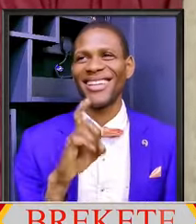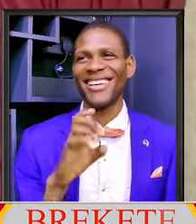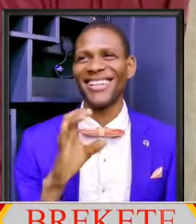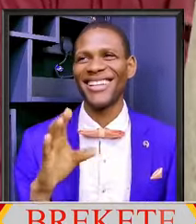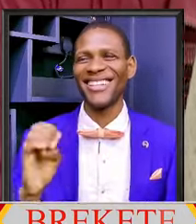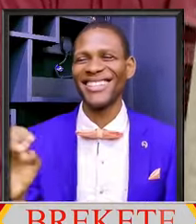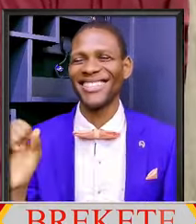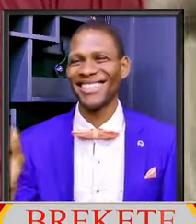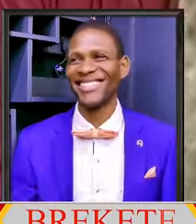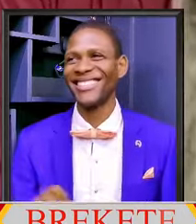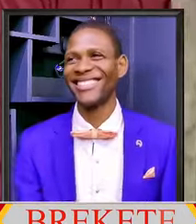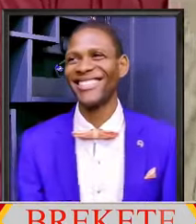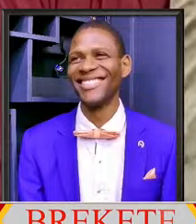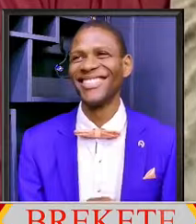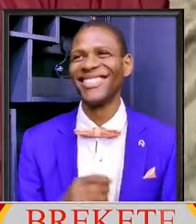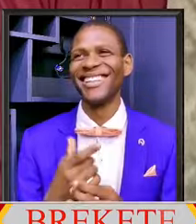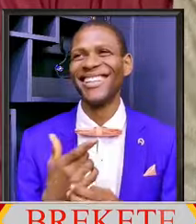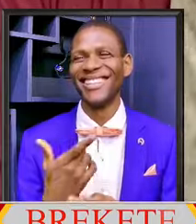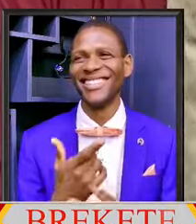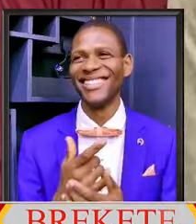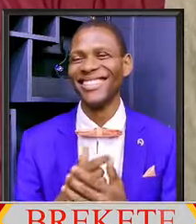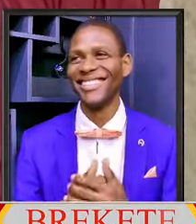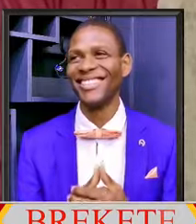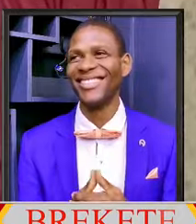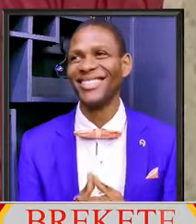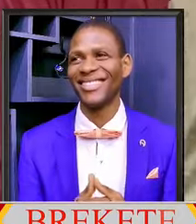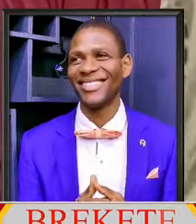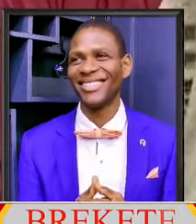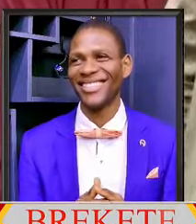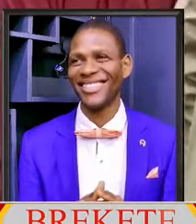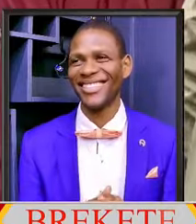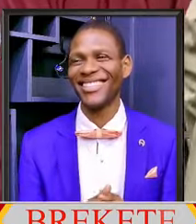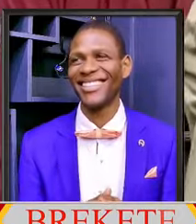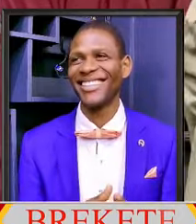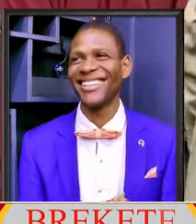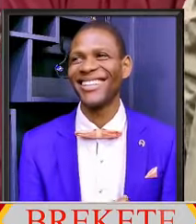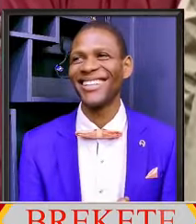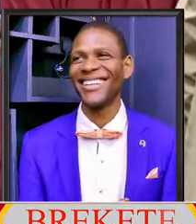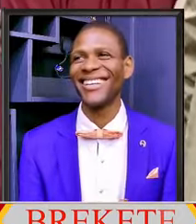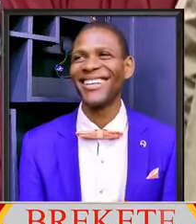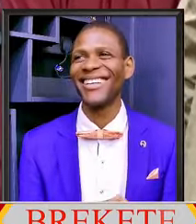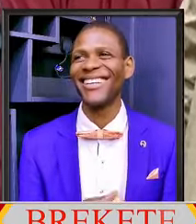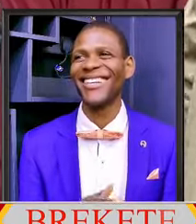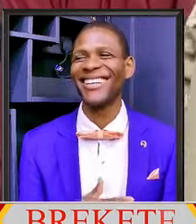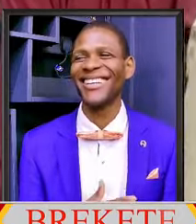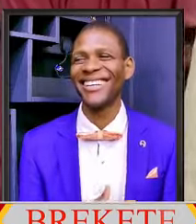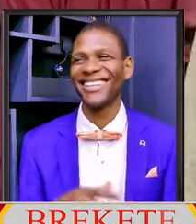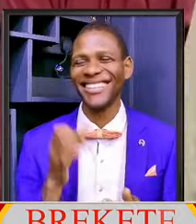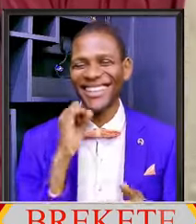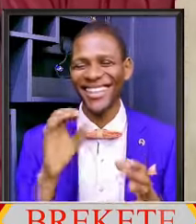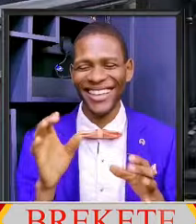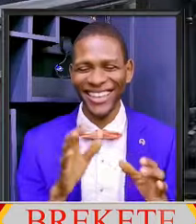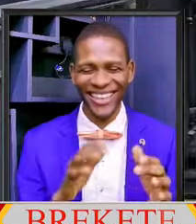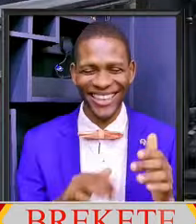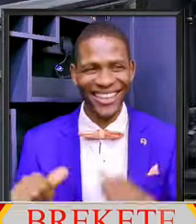go school, though. Yes. Make una hear her now. Sir, make una hear. She's your daughter. Because she acts like you.